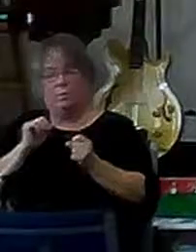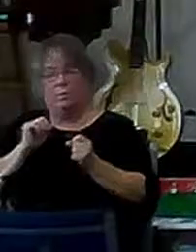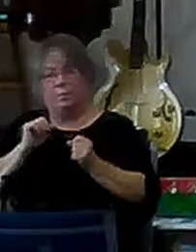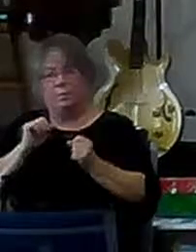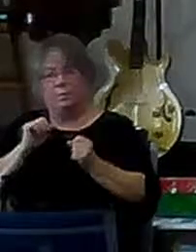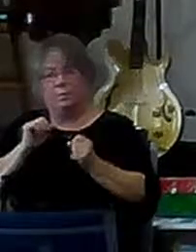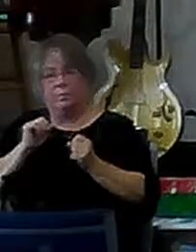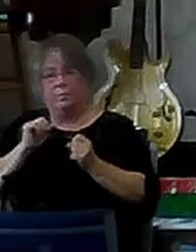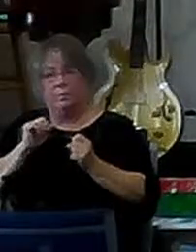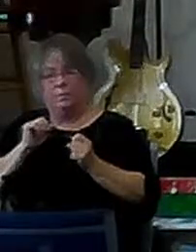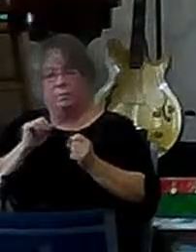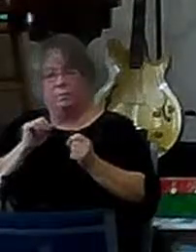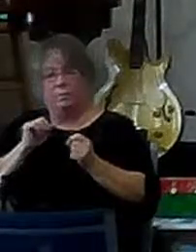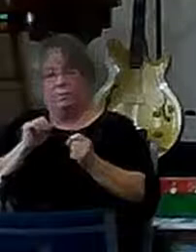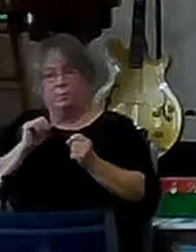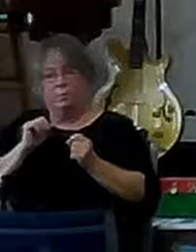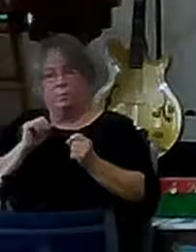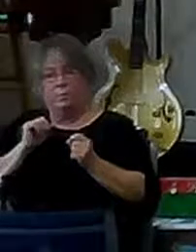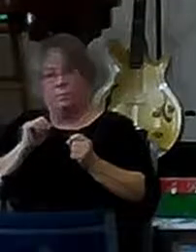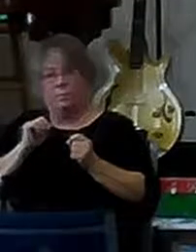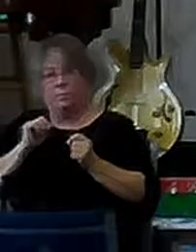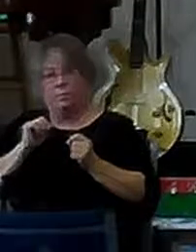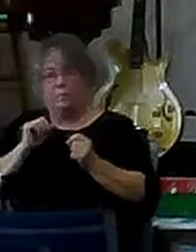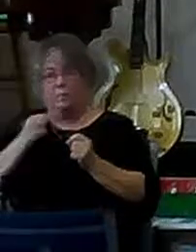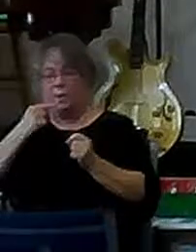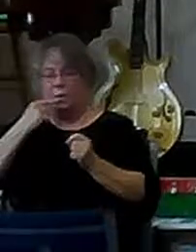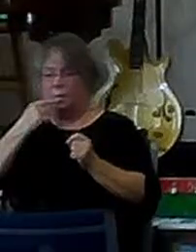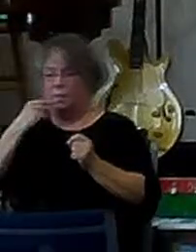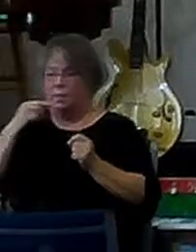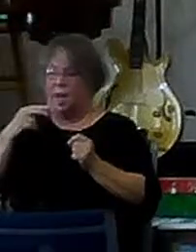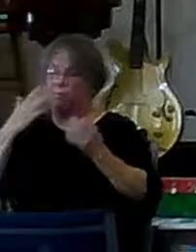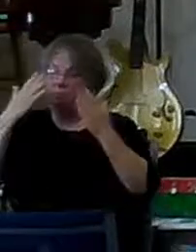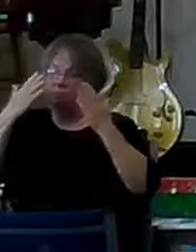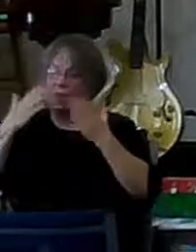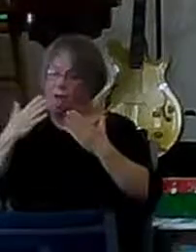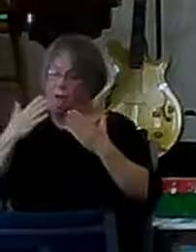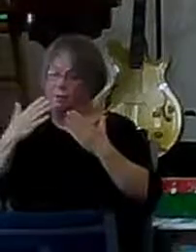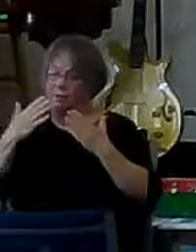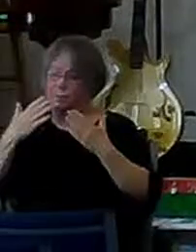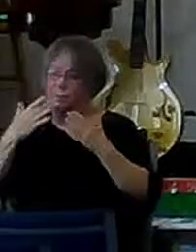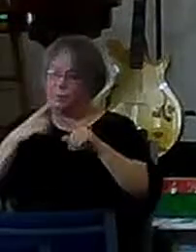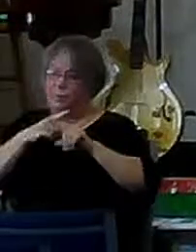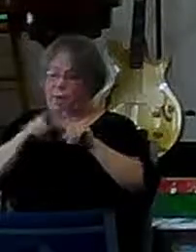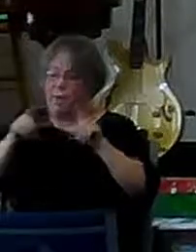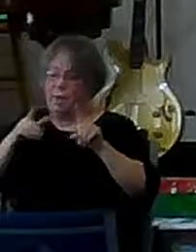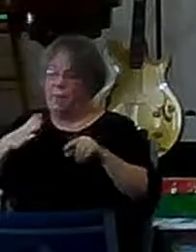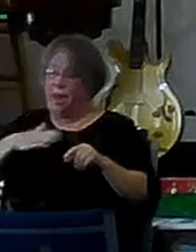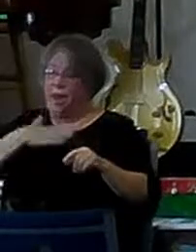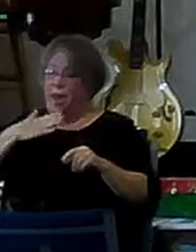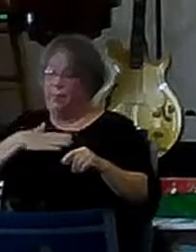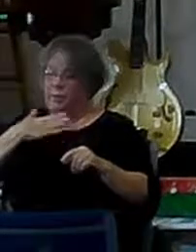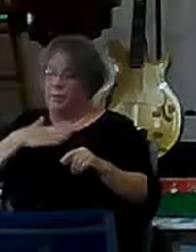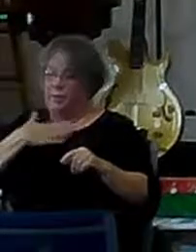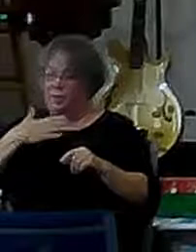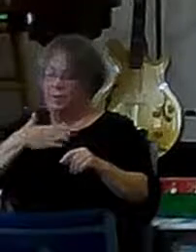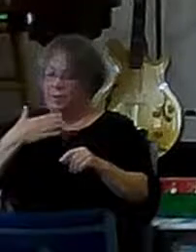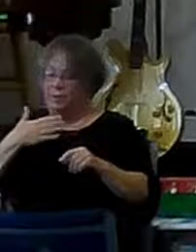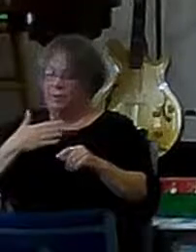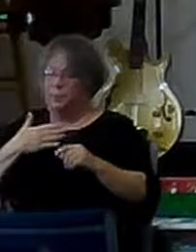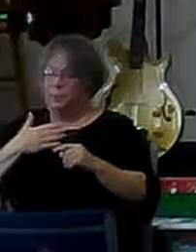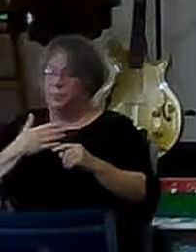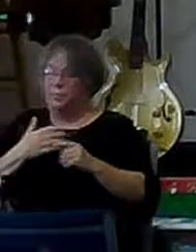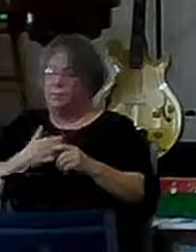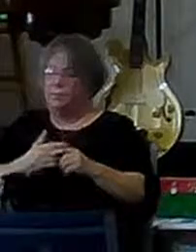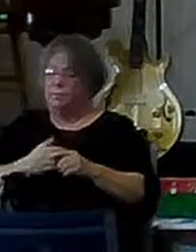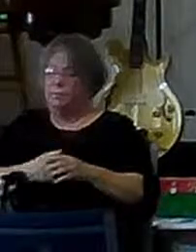always rejoicing. He experiences great sorrow, and it is rooted in what I might